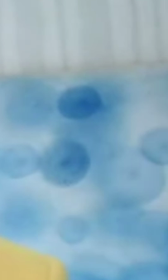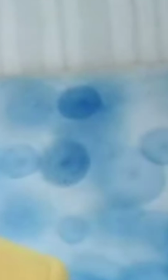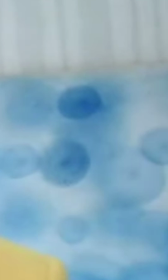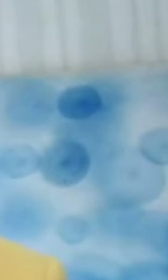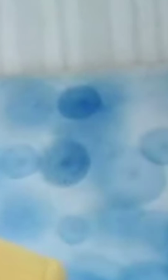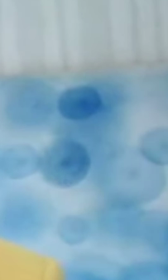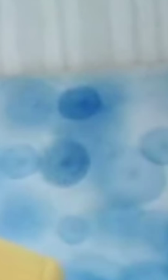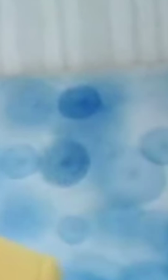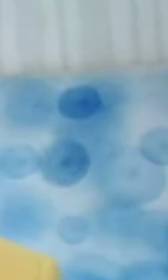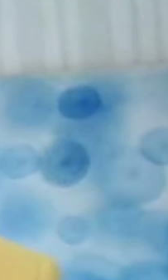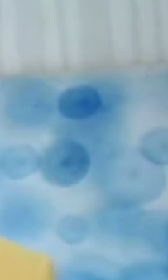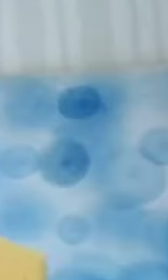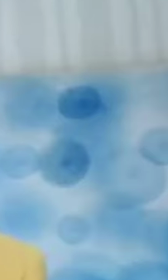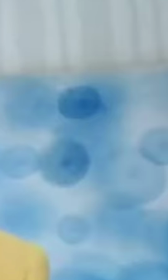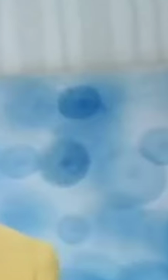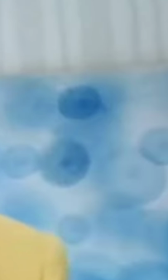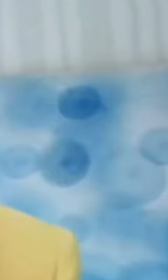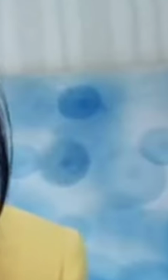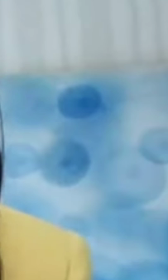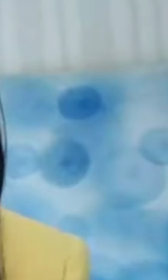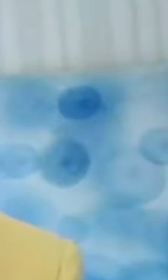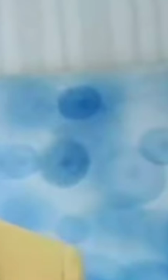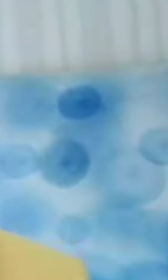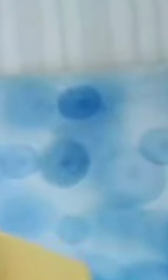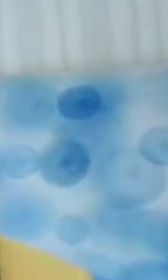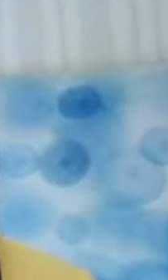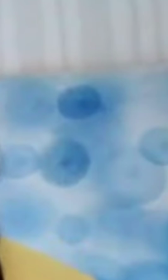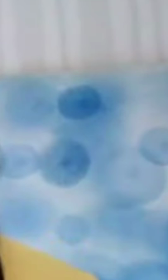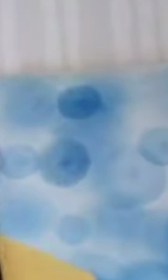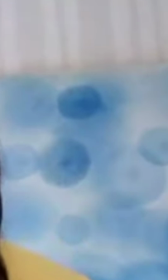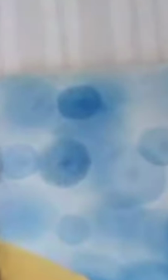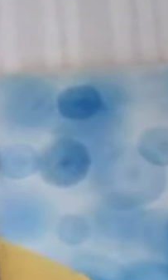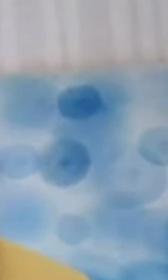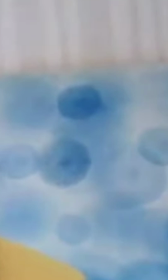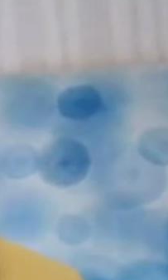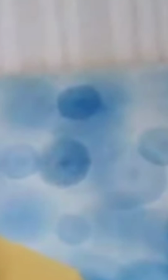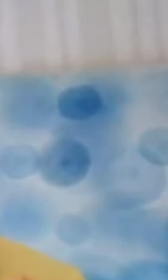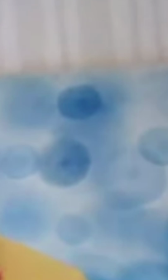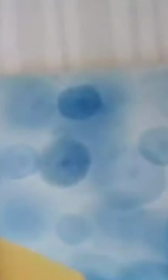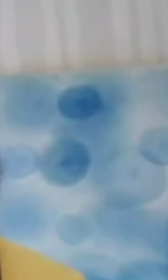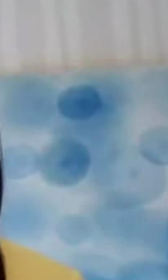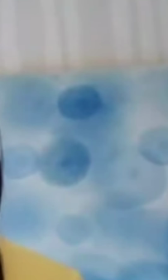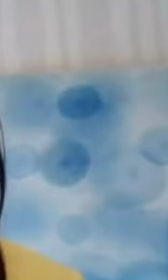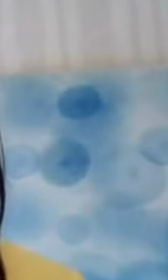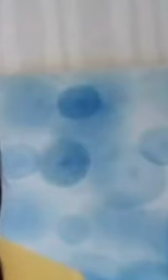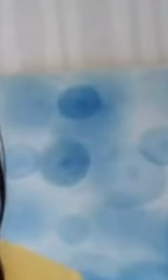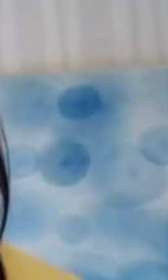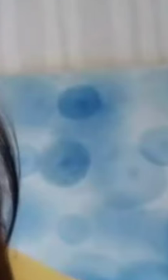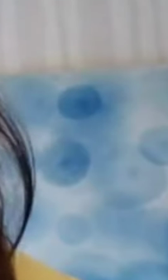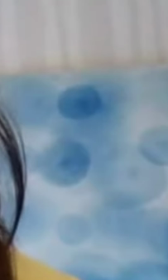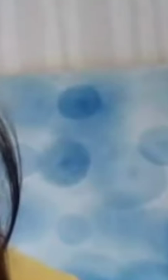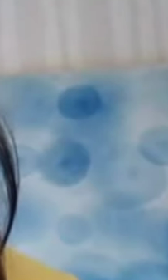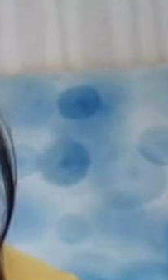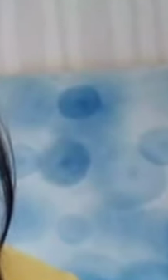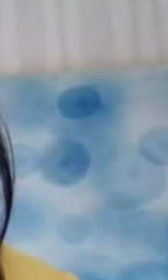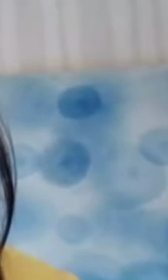I think it's a great question that doesn't have a straight answer, but that is how I would approach, dissemination and disclosure to